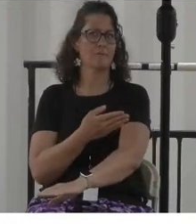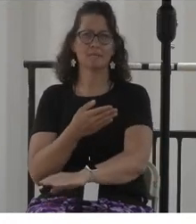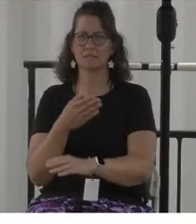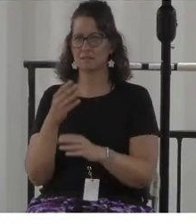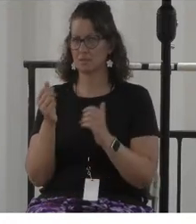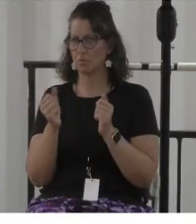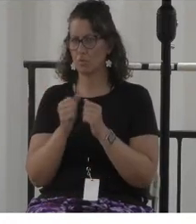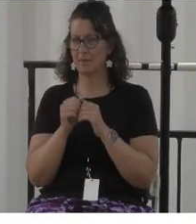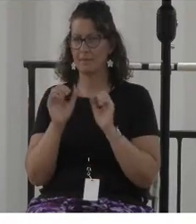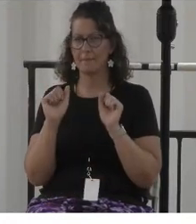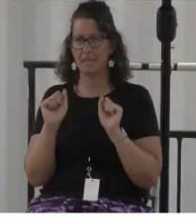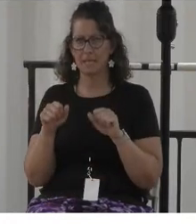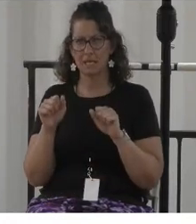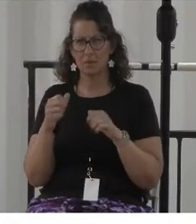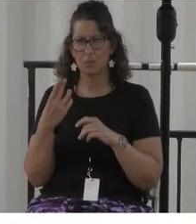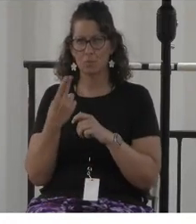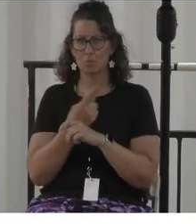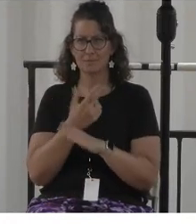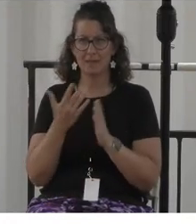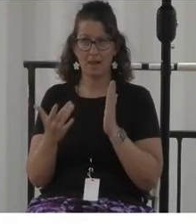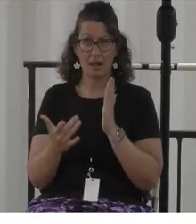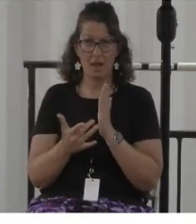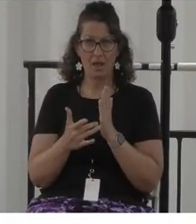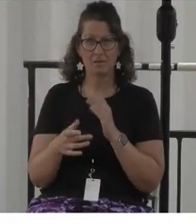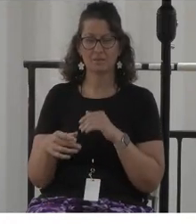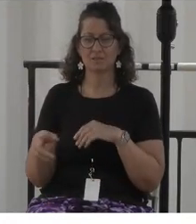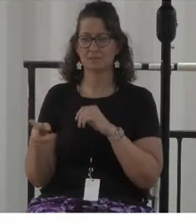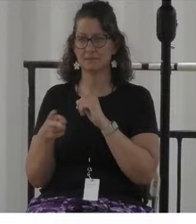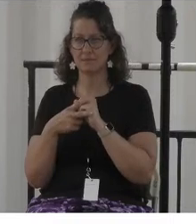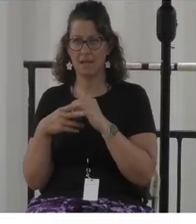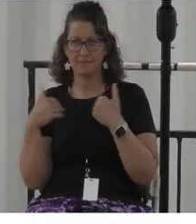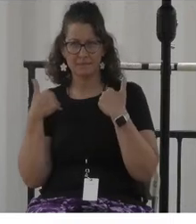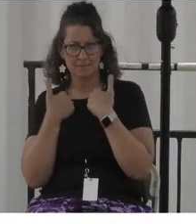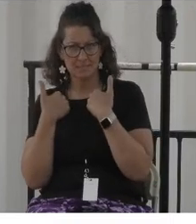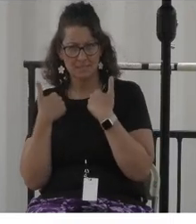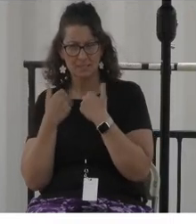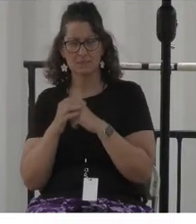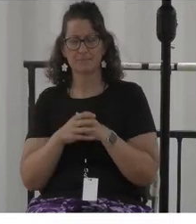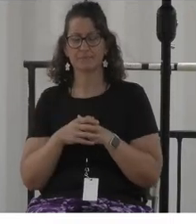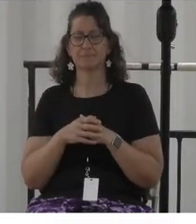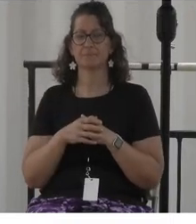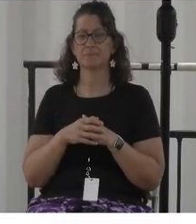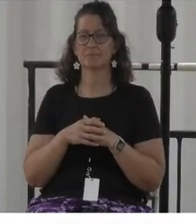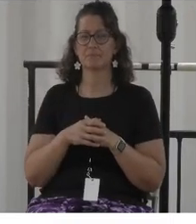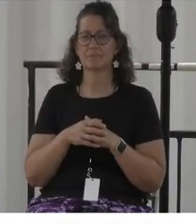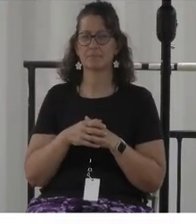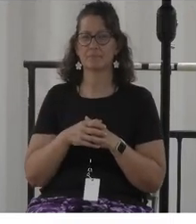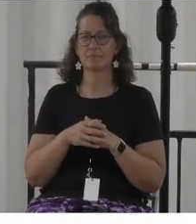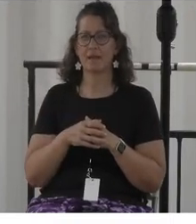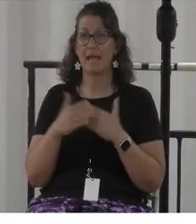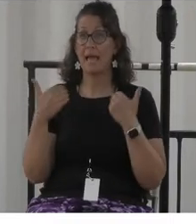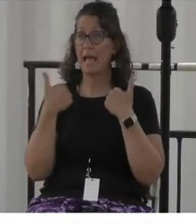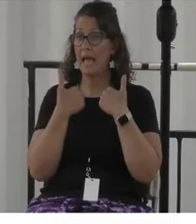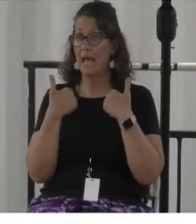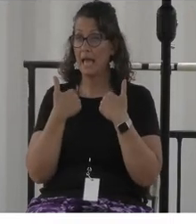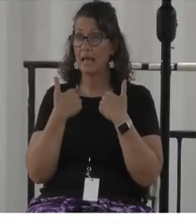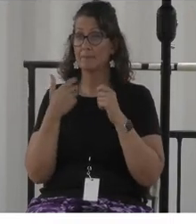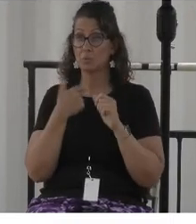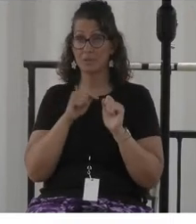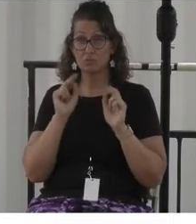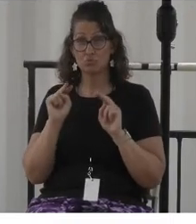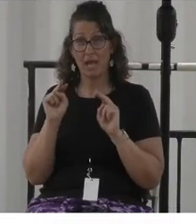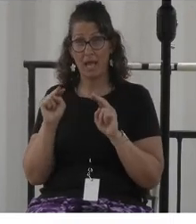ability to use technology to save species. When I think about the animals we're able to track, there's